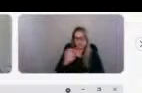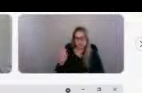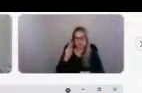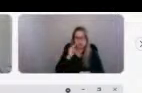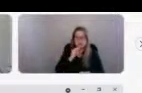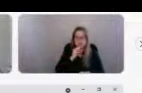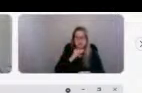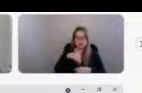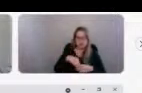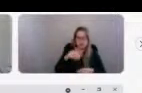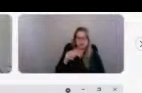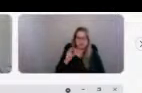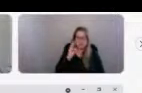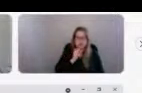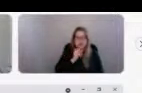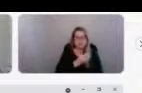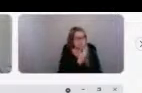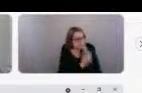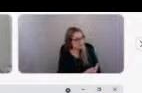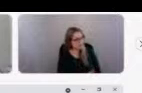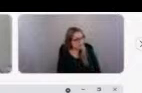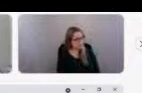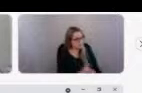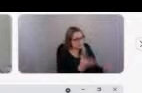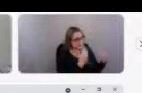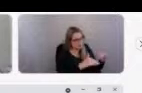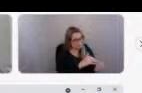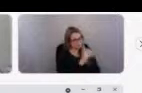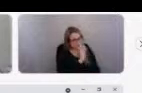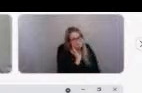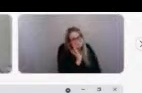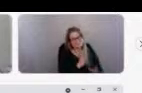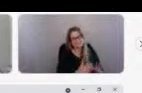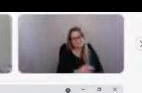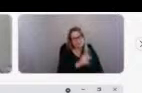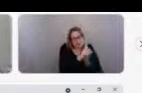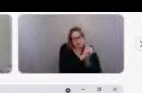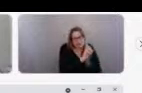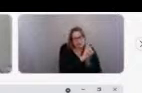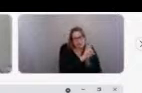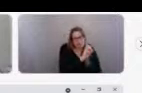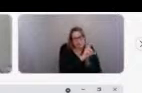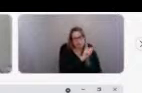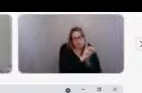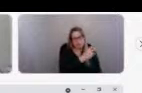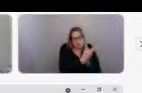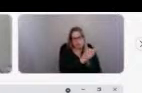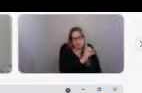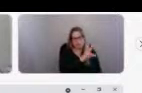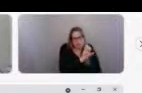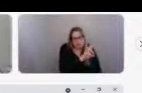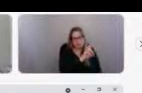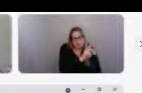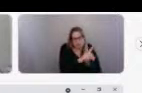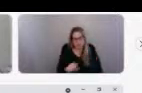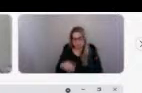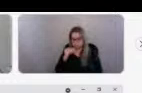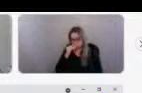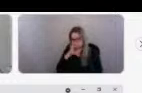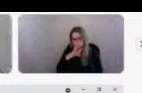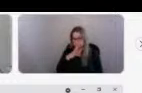mesa thank you our next speaker is deborah howard deborah can you unmute